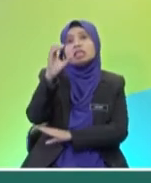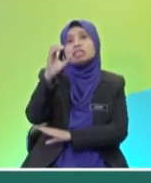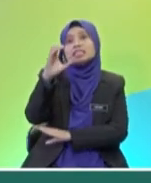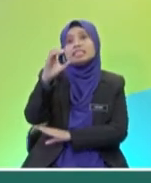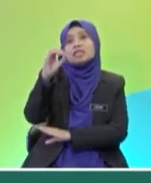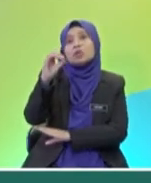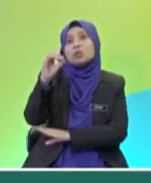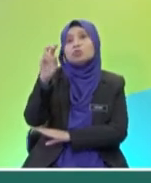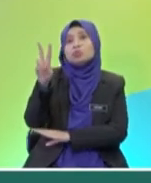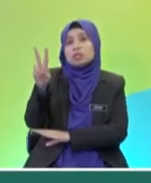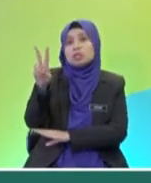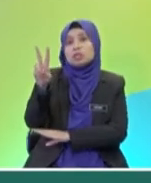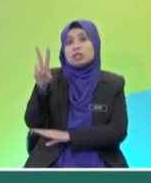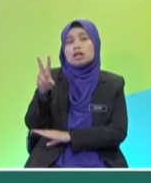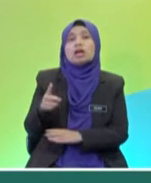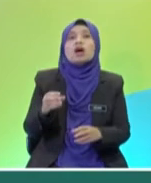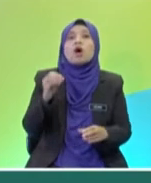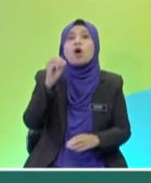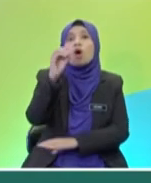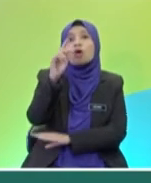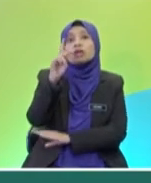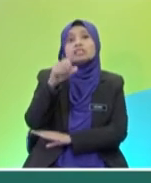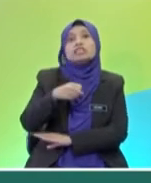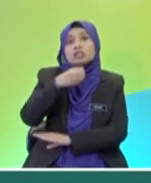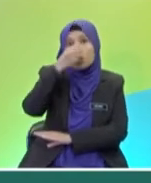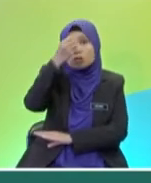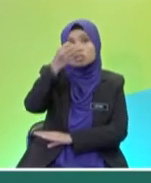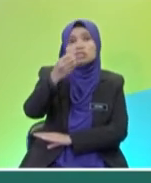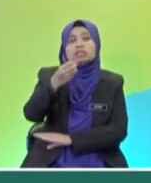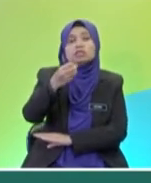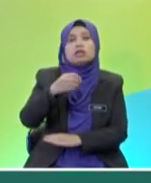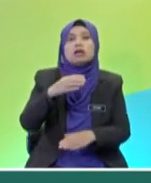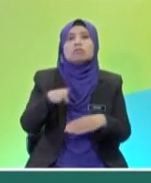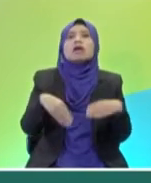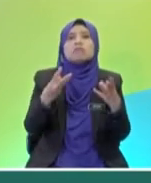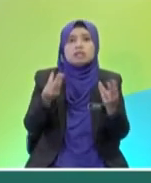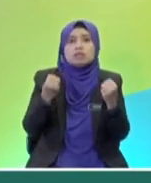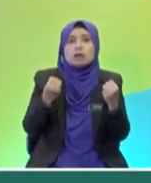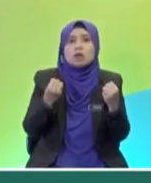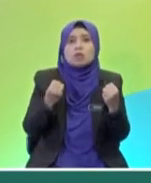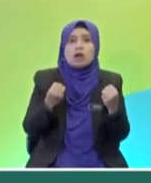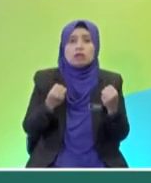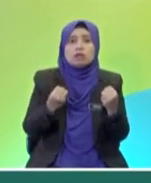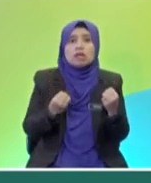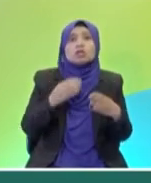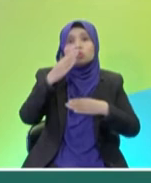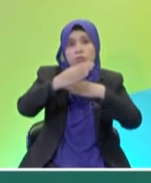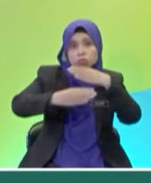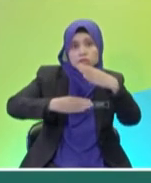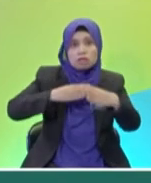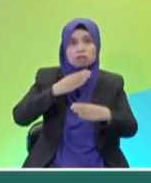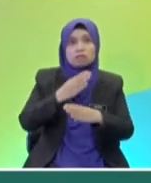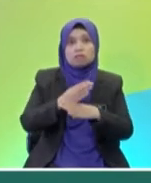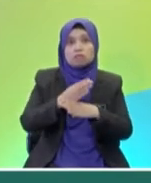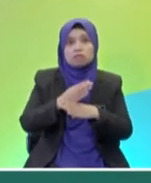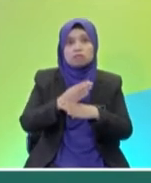cut the trees, make sure you plant back a new one. So that how replant everything. Okay, and preventing loss of habitat.